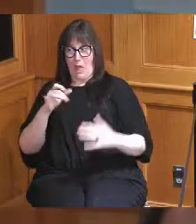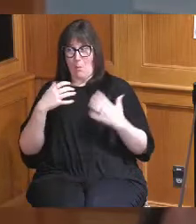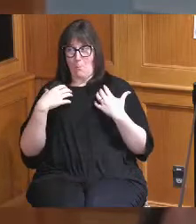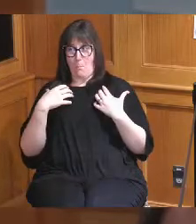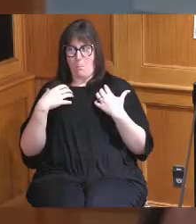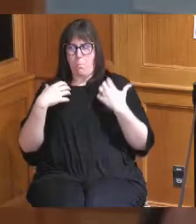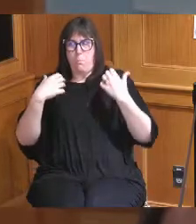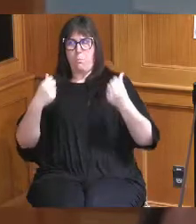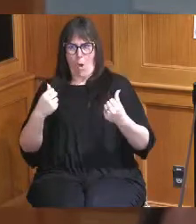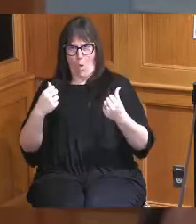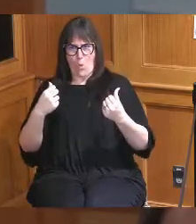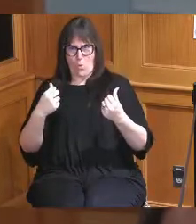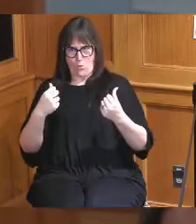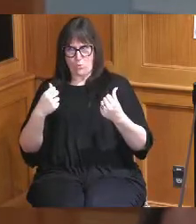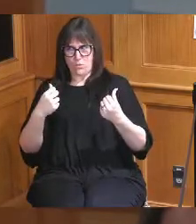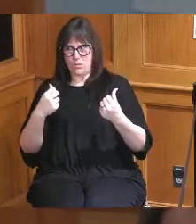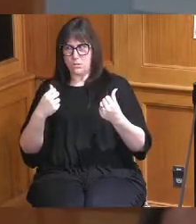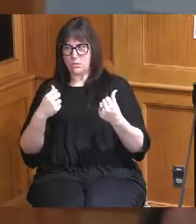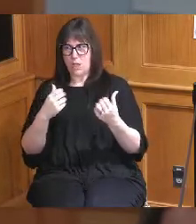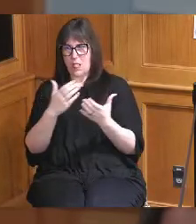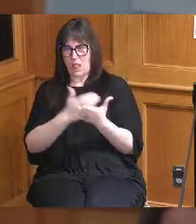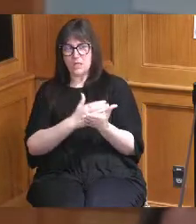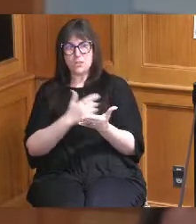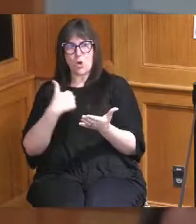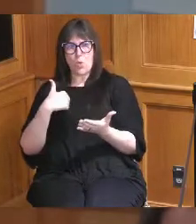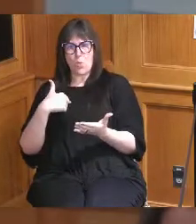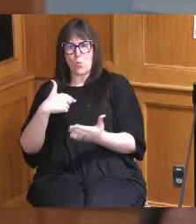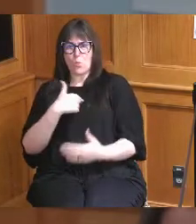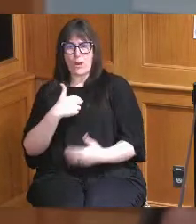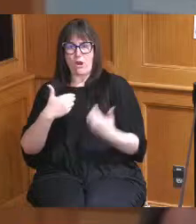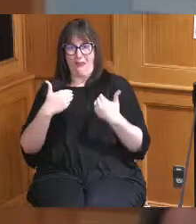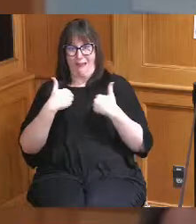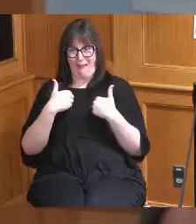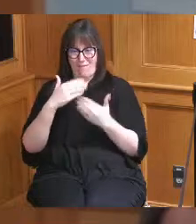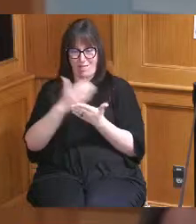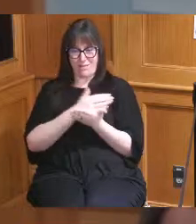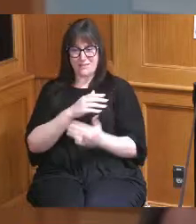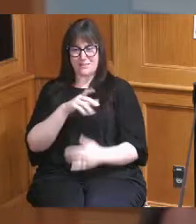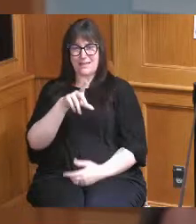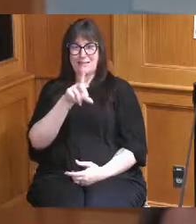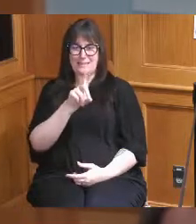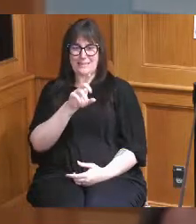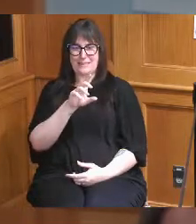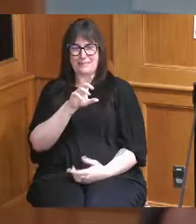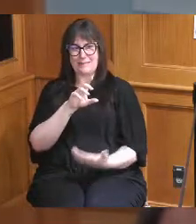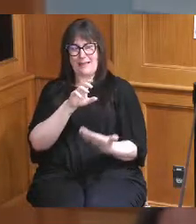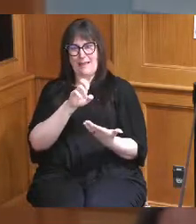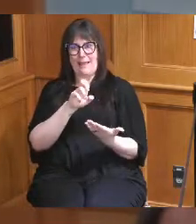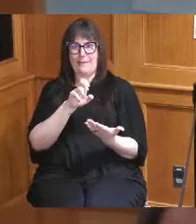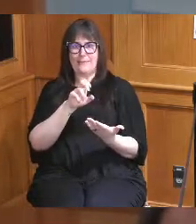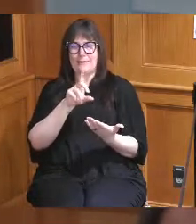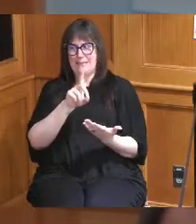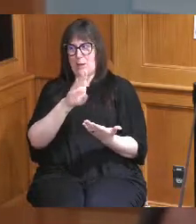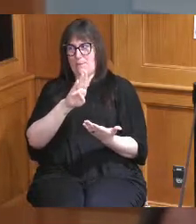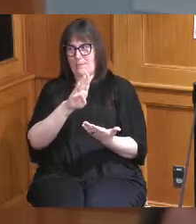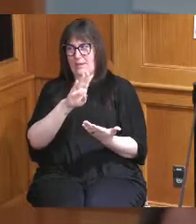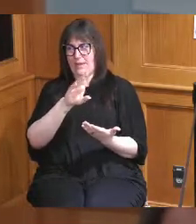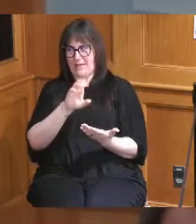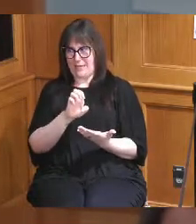it. We are on state DBE list, MBE list, EDGE list, City of